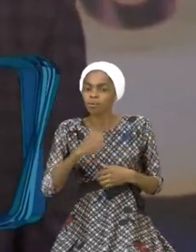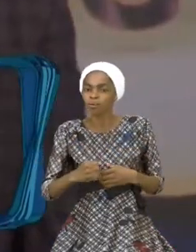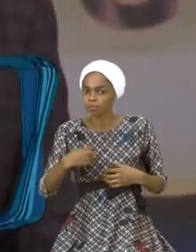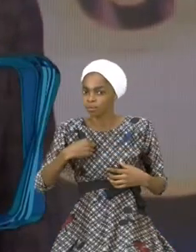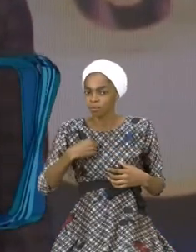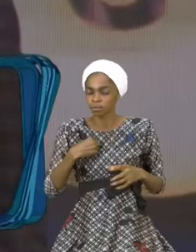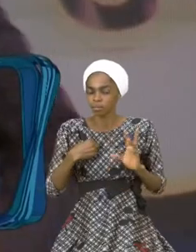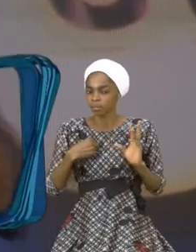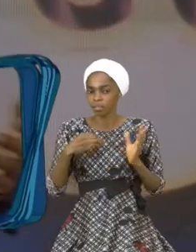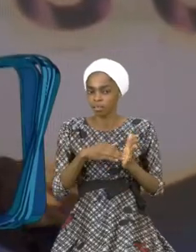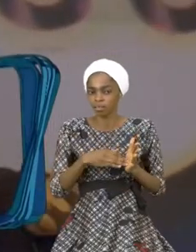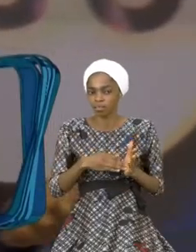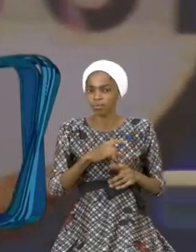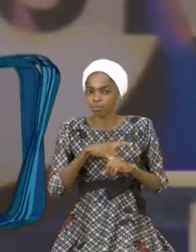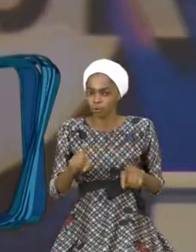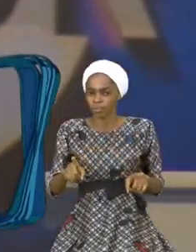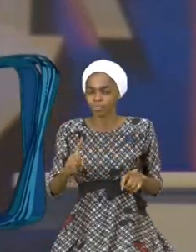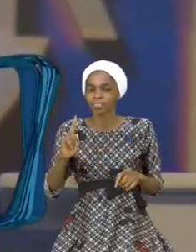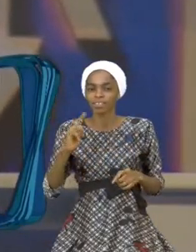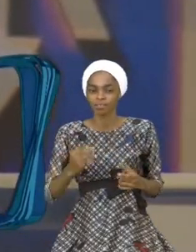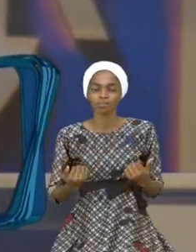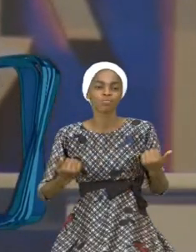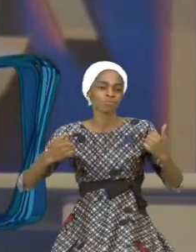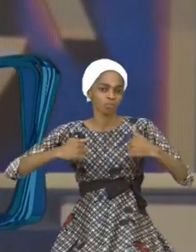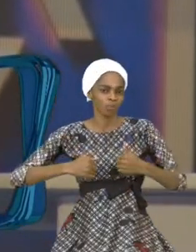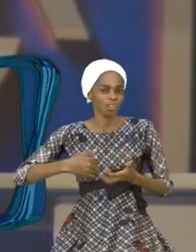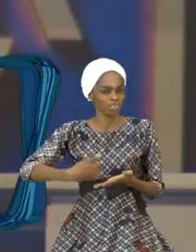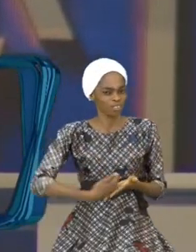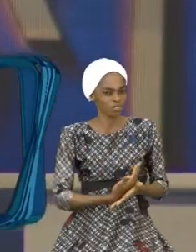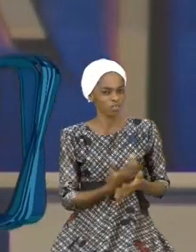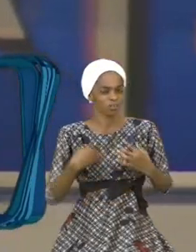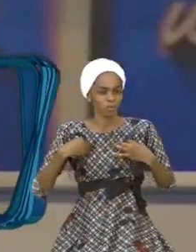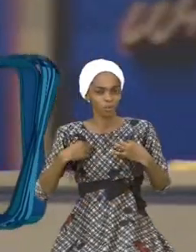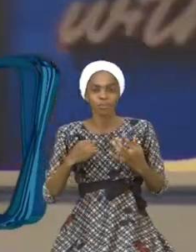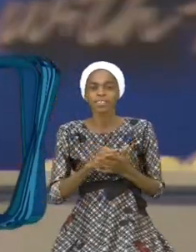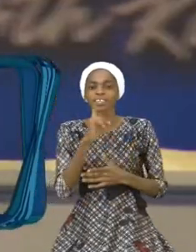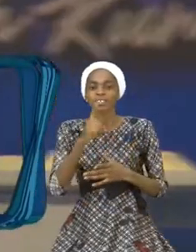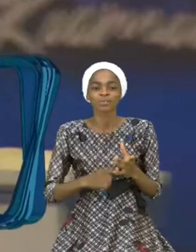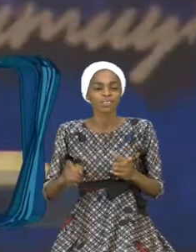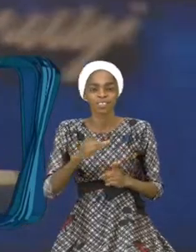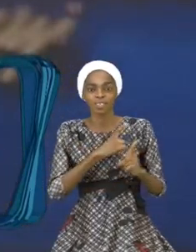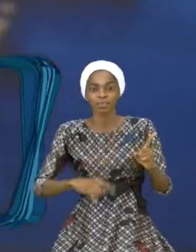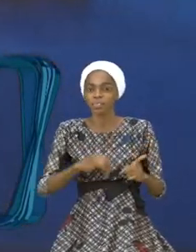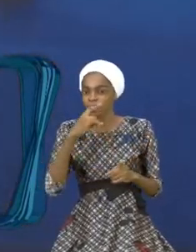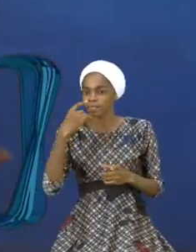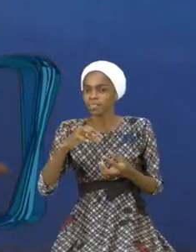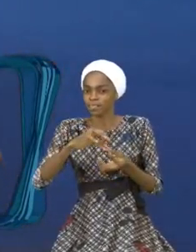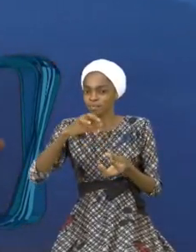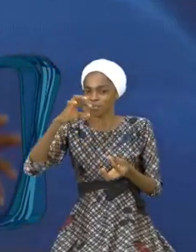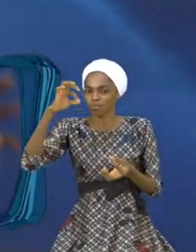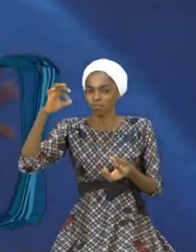anymore but your dress knew that's what the lord said spiritually the